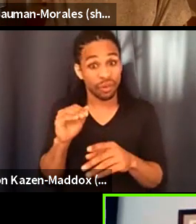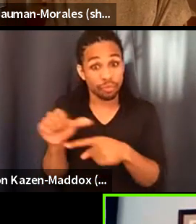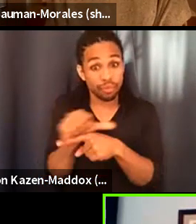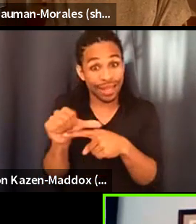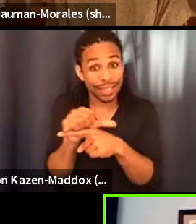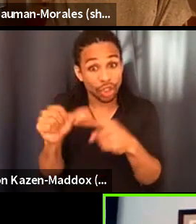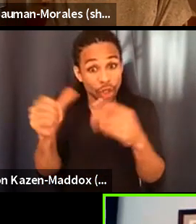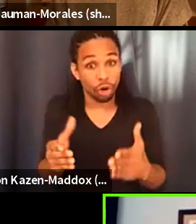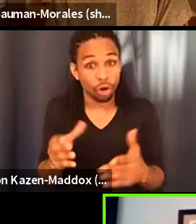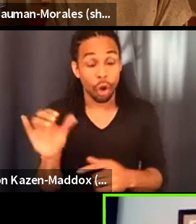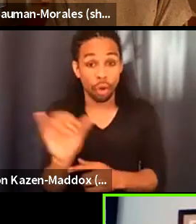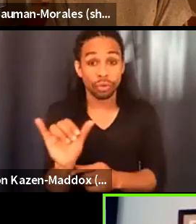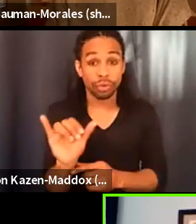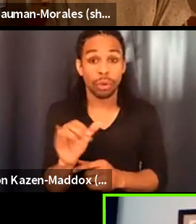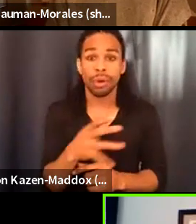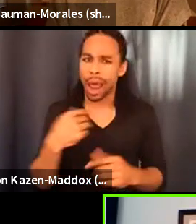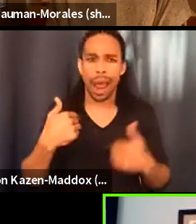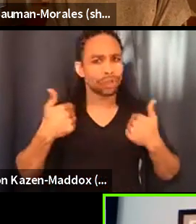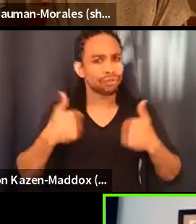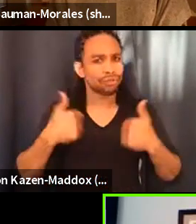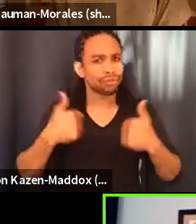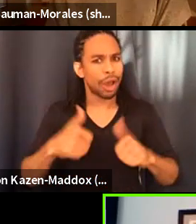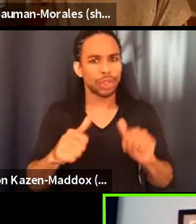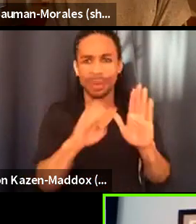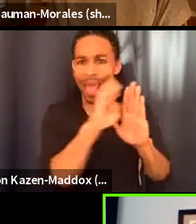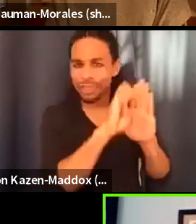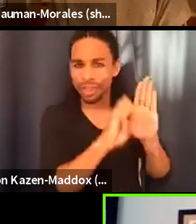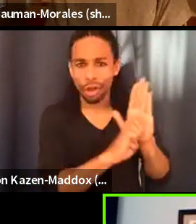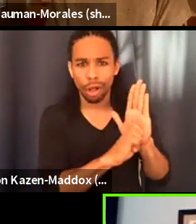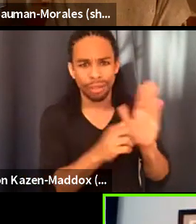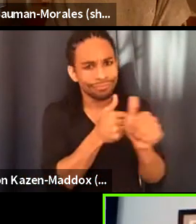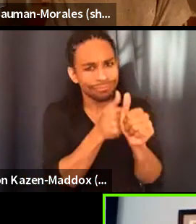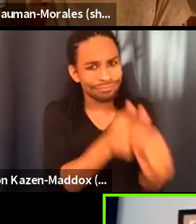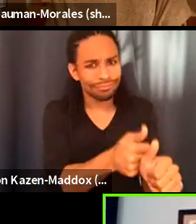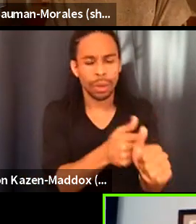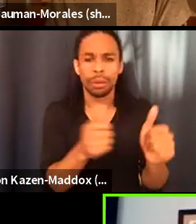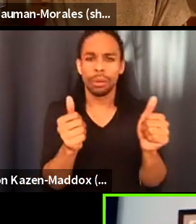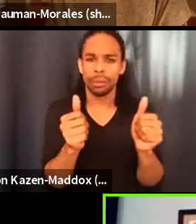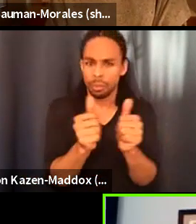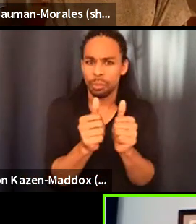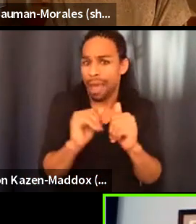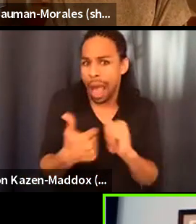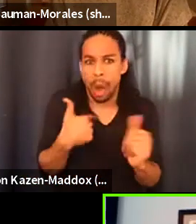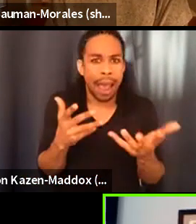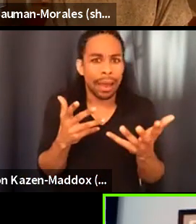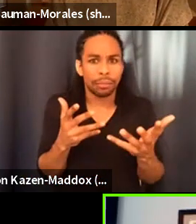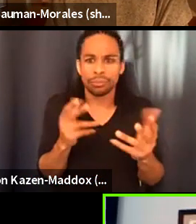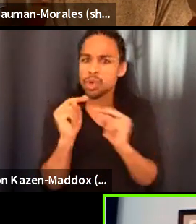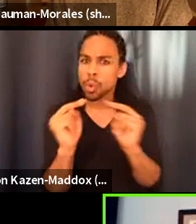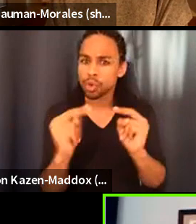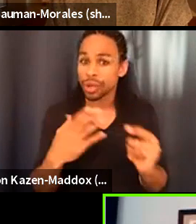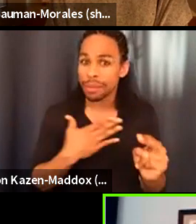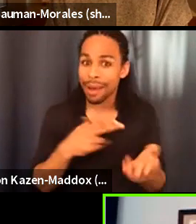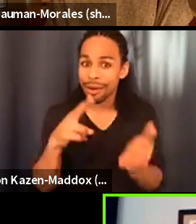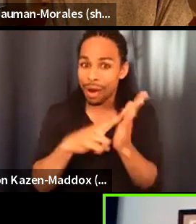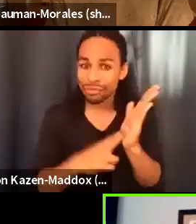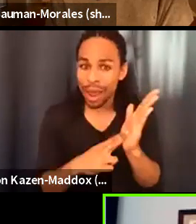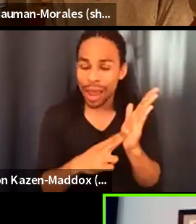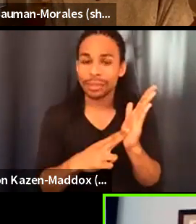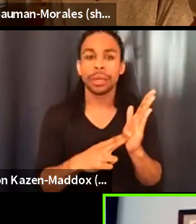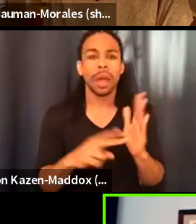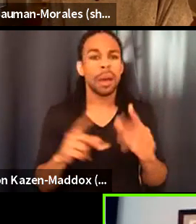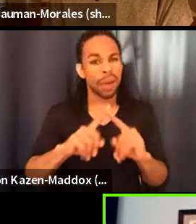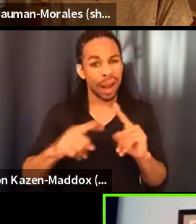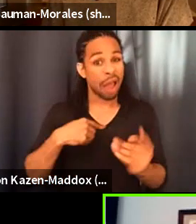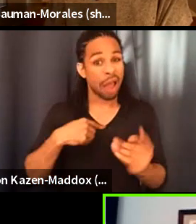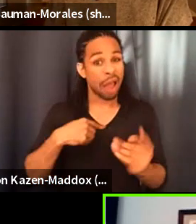way I deal with a contract. We're going to talk about more about contracts in a minute. But I have to say, I reject that idea. I think